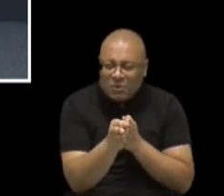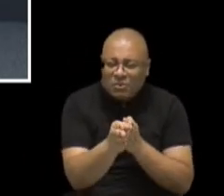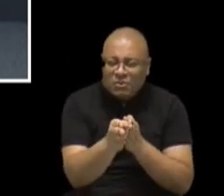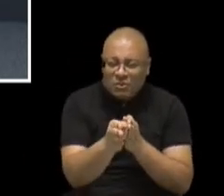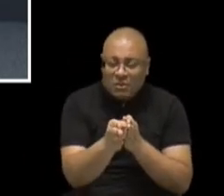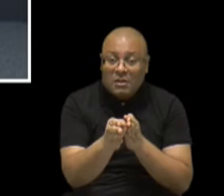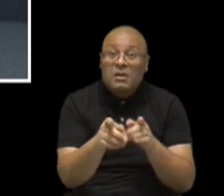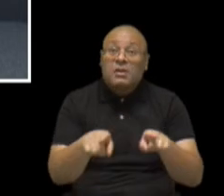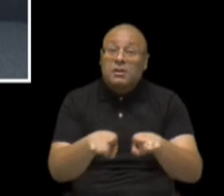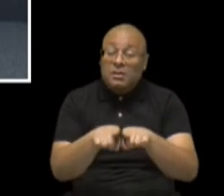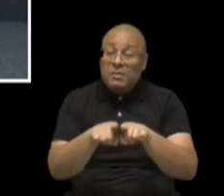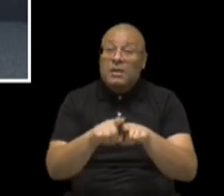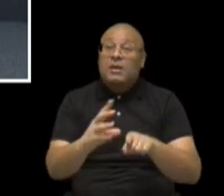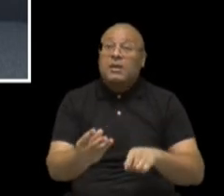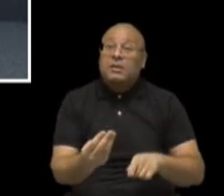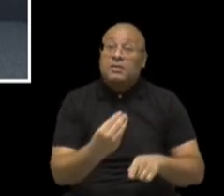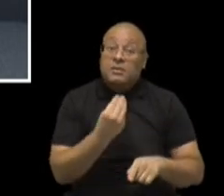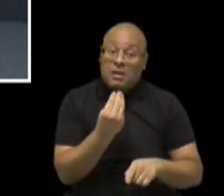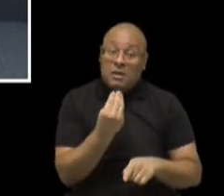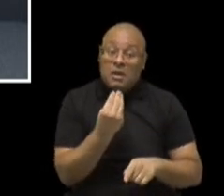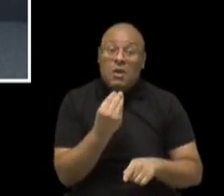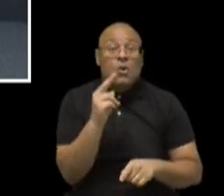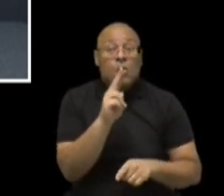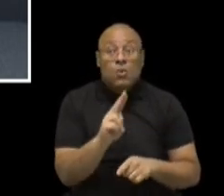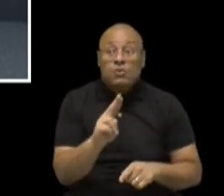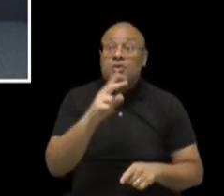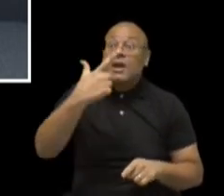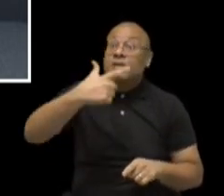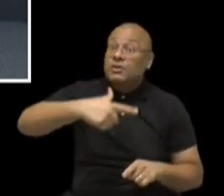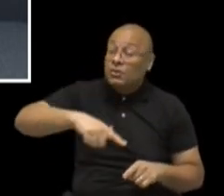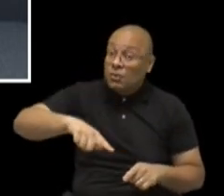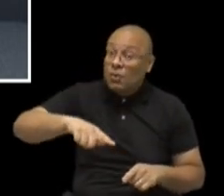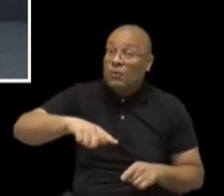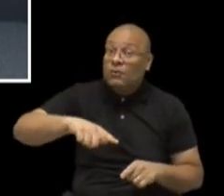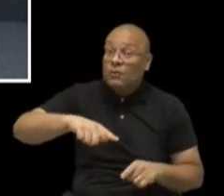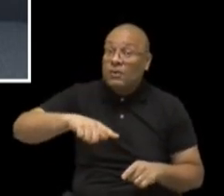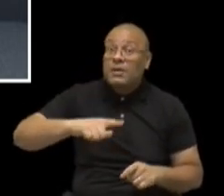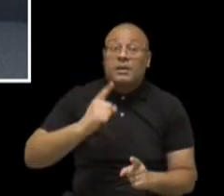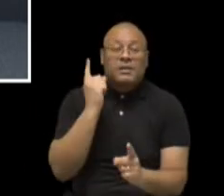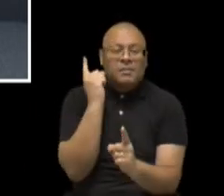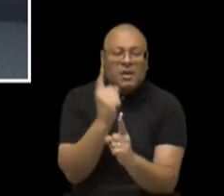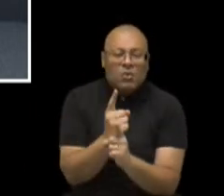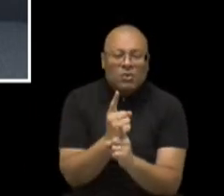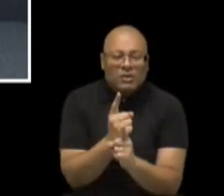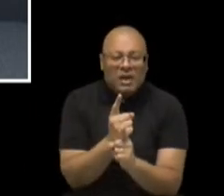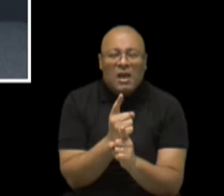and gifting and reusing and finding ways